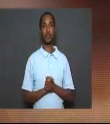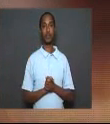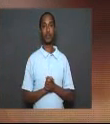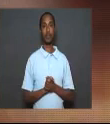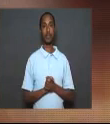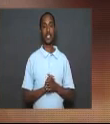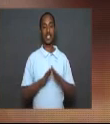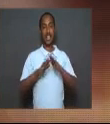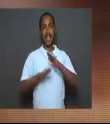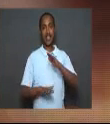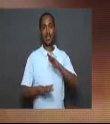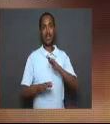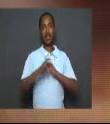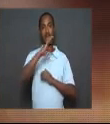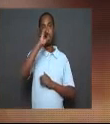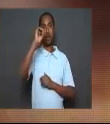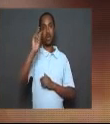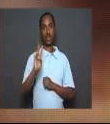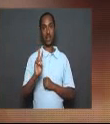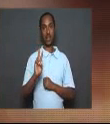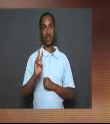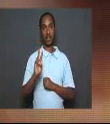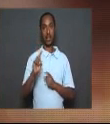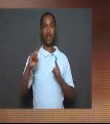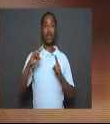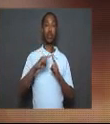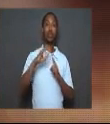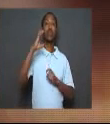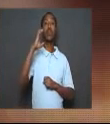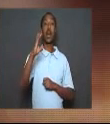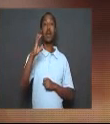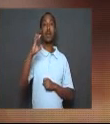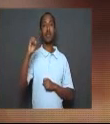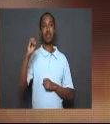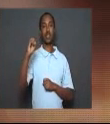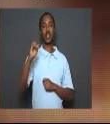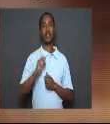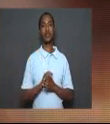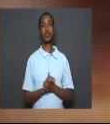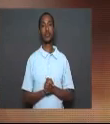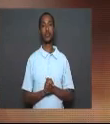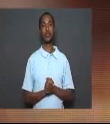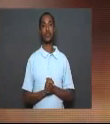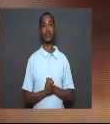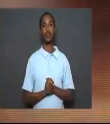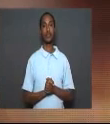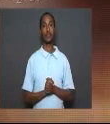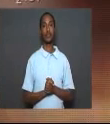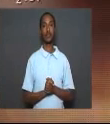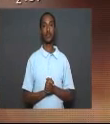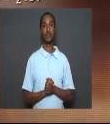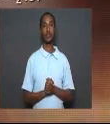The reduction of carbon dioxide to carbon monoxide.